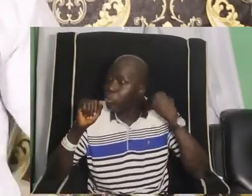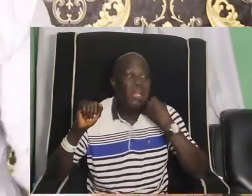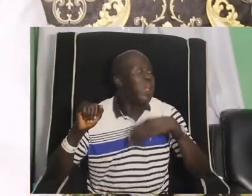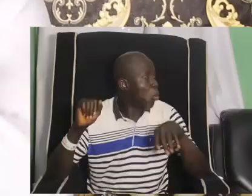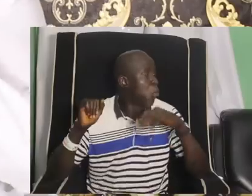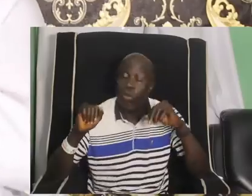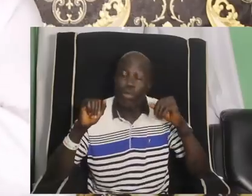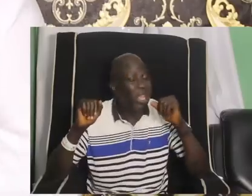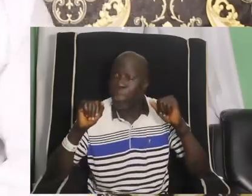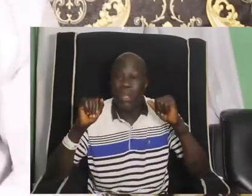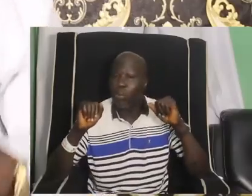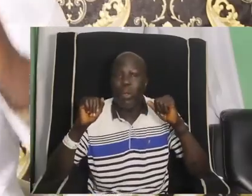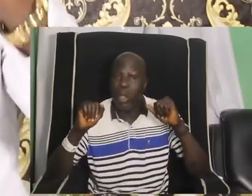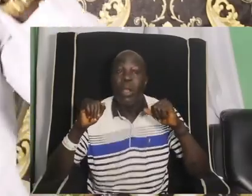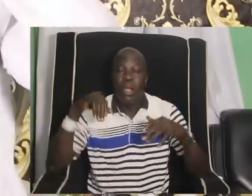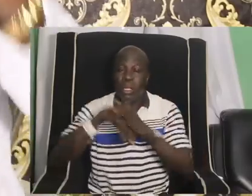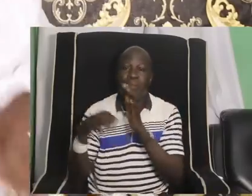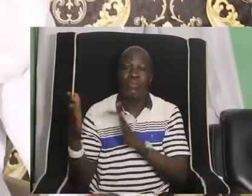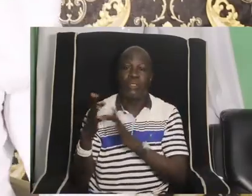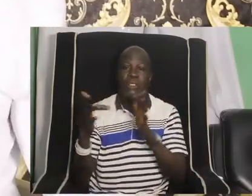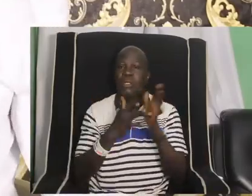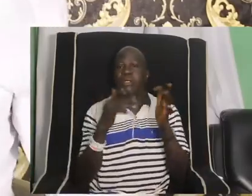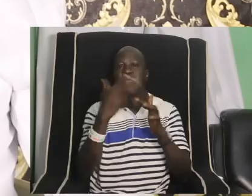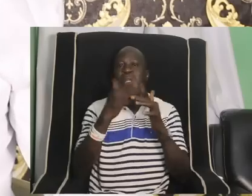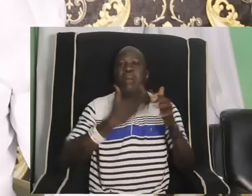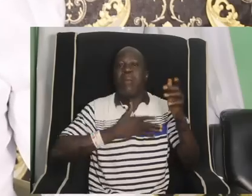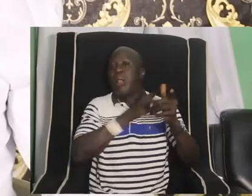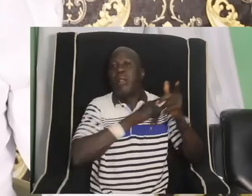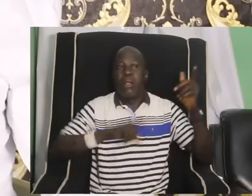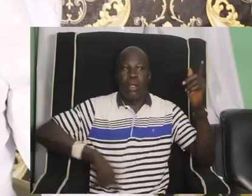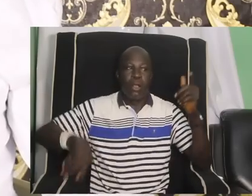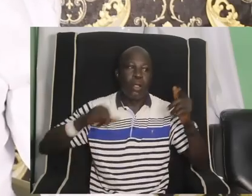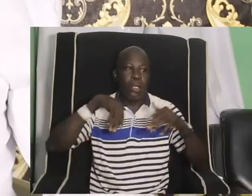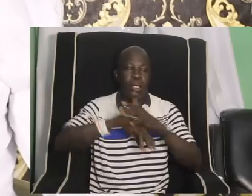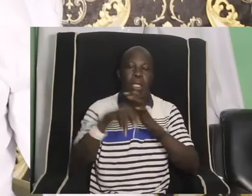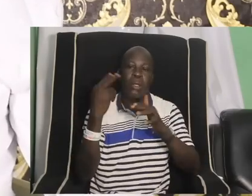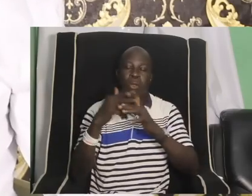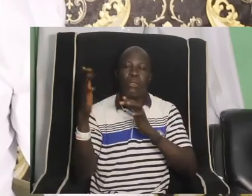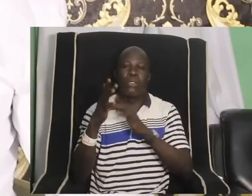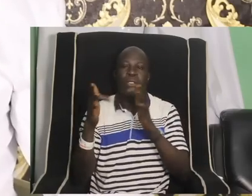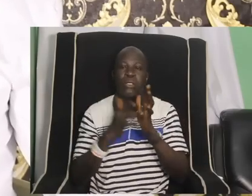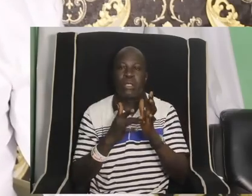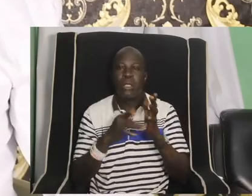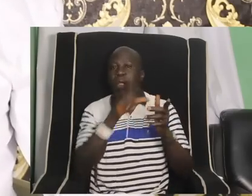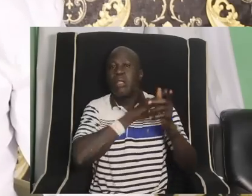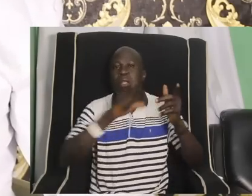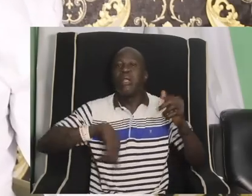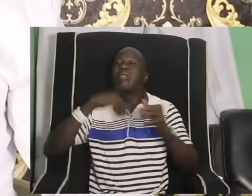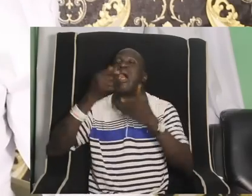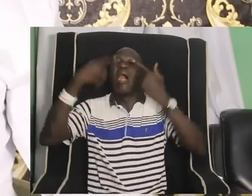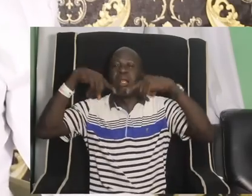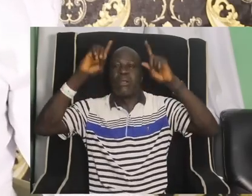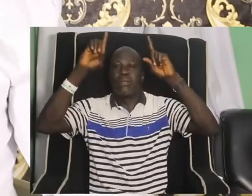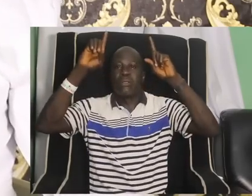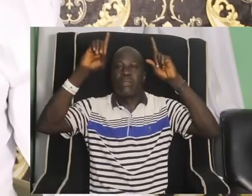Jesus' name alone. said, in the name of Jesus, the Lord said that she announced